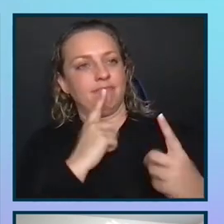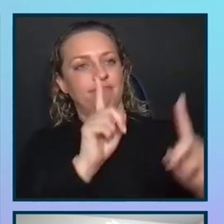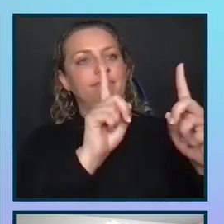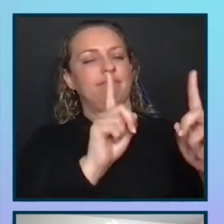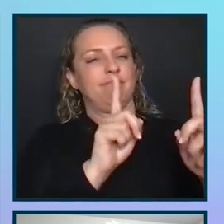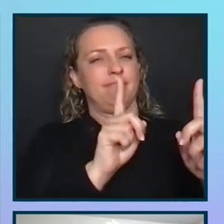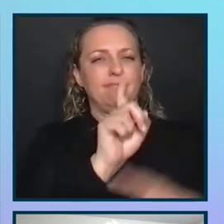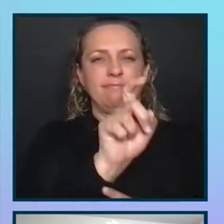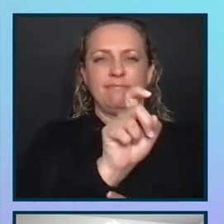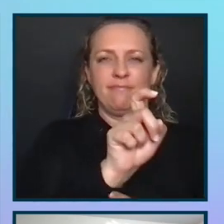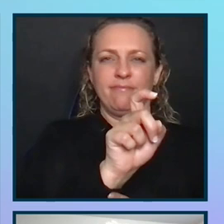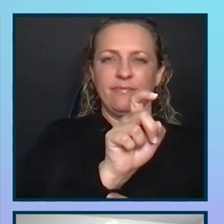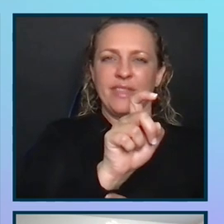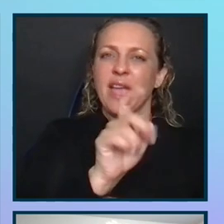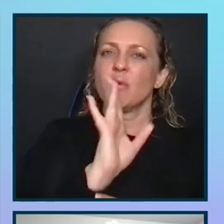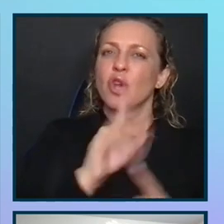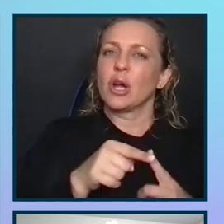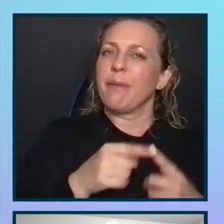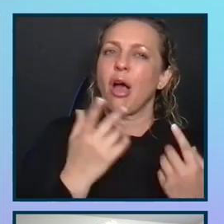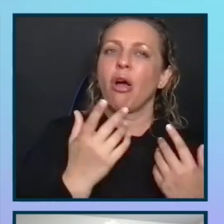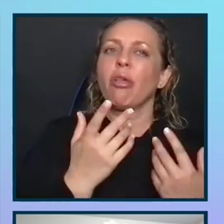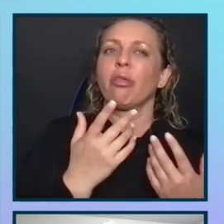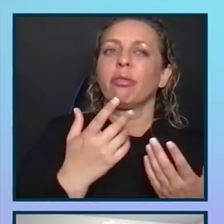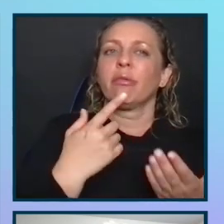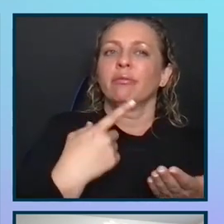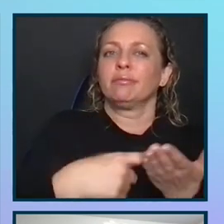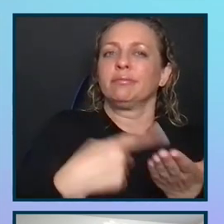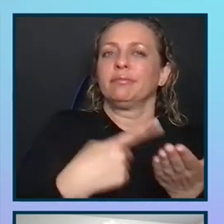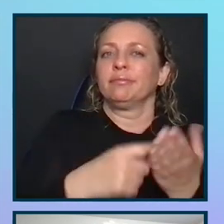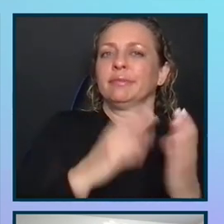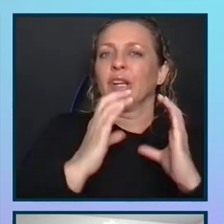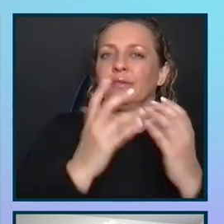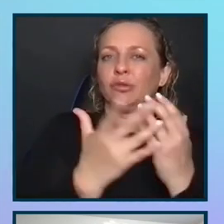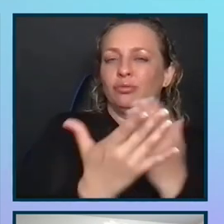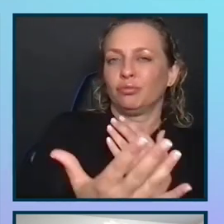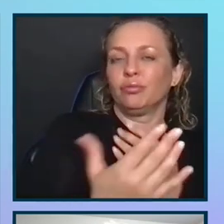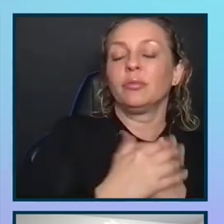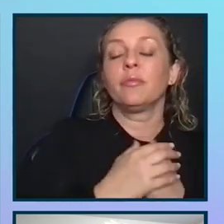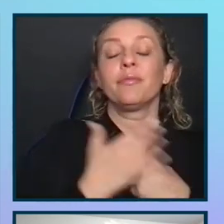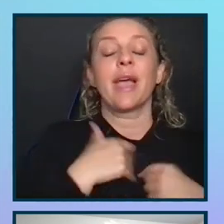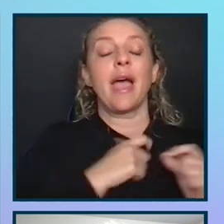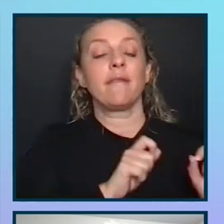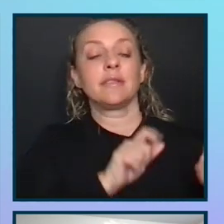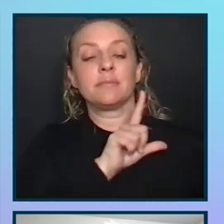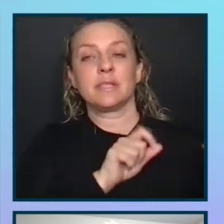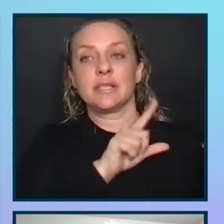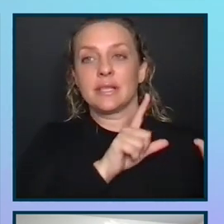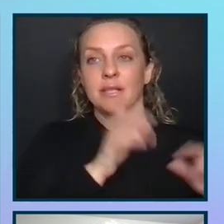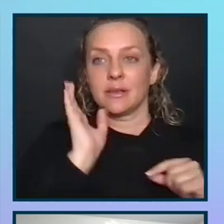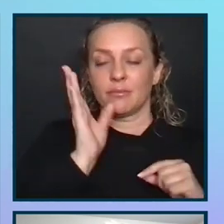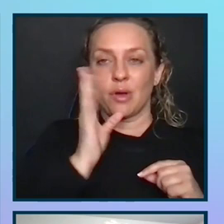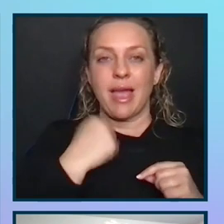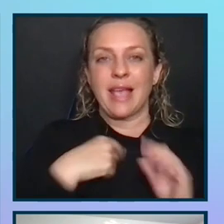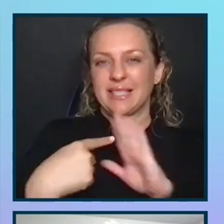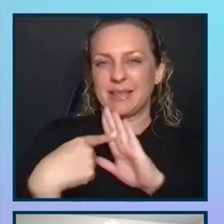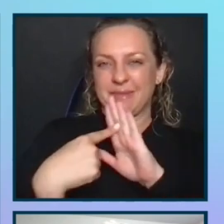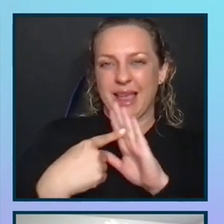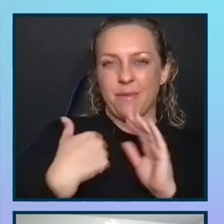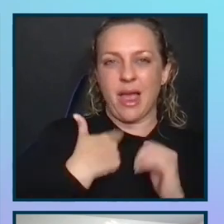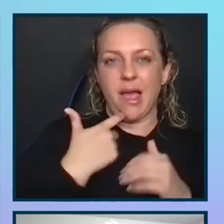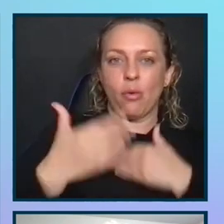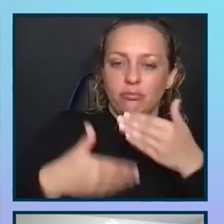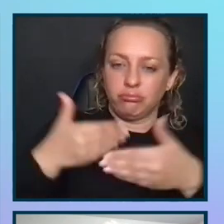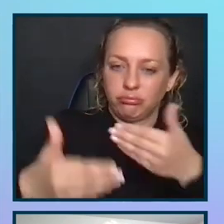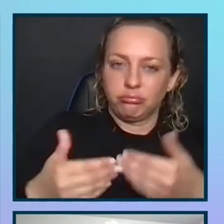And where should the conversation go from here? So we're going to be doing a few things. I've got some slides that I'm going to be talking through, and then some demos I'm going to be walking